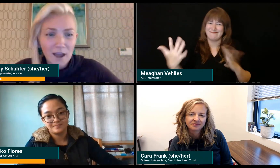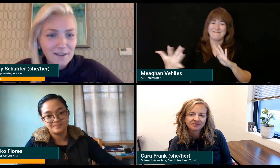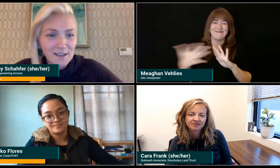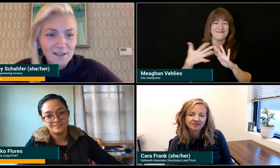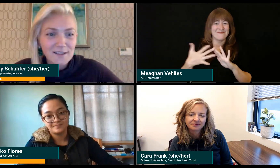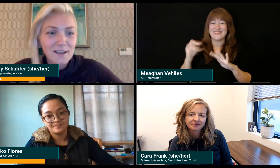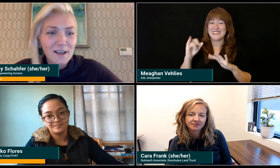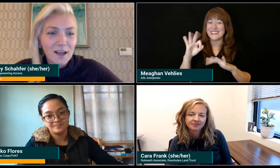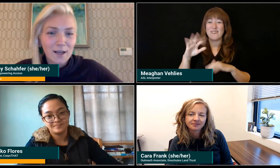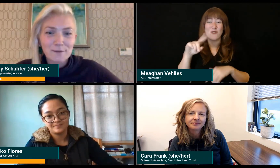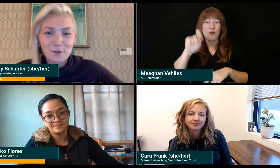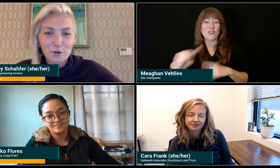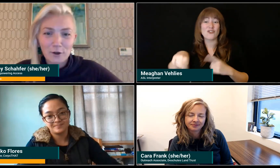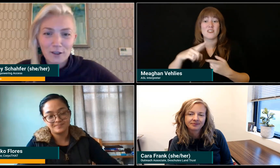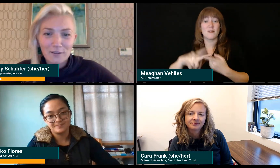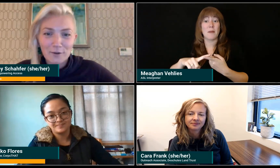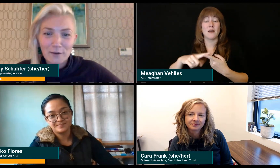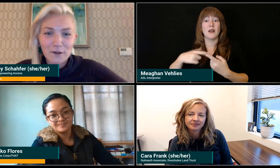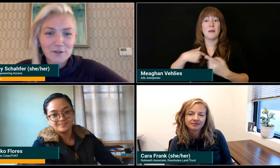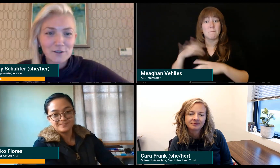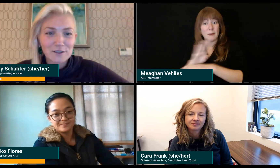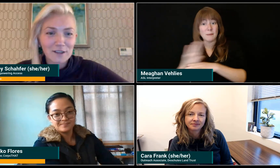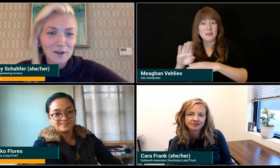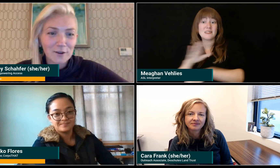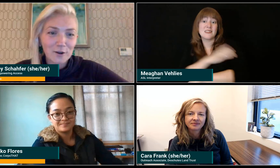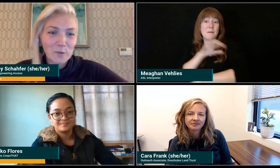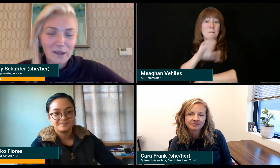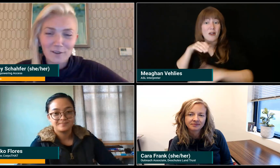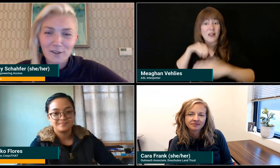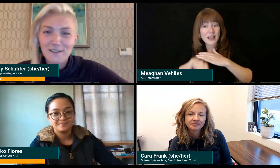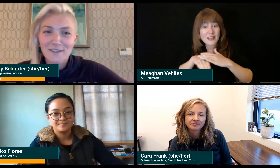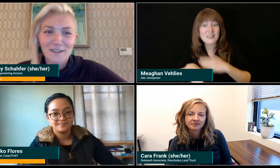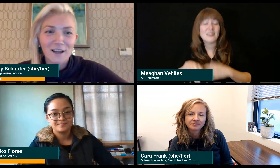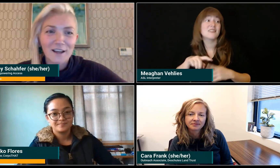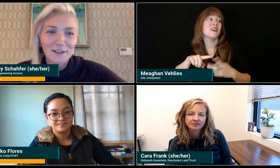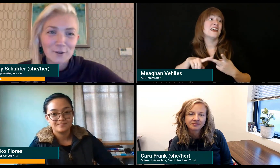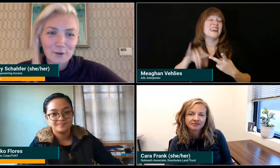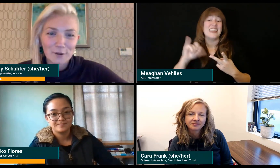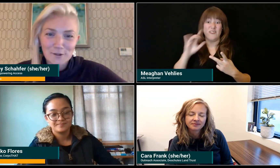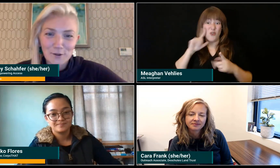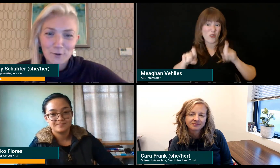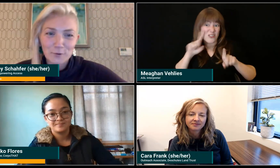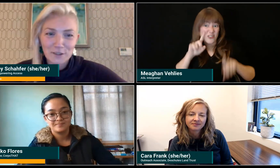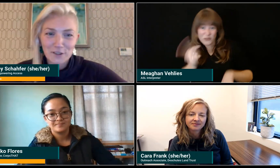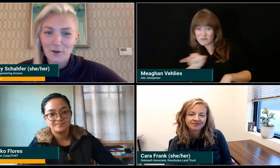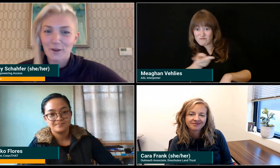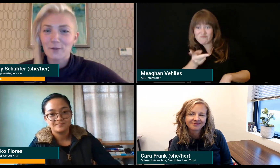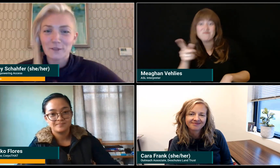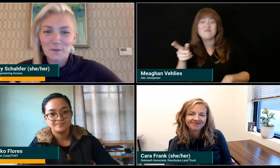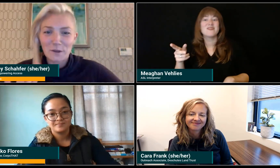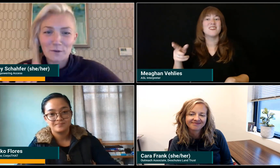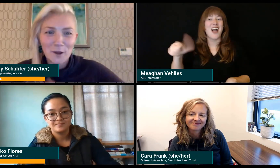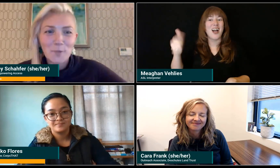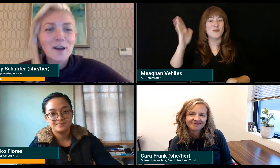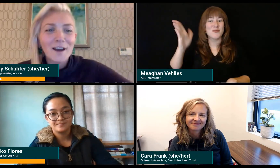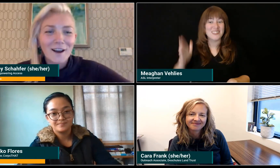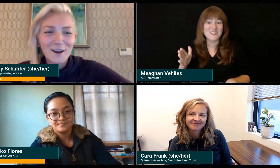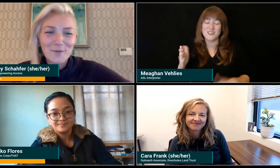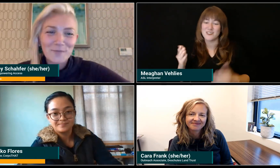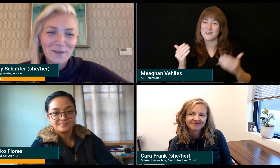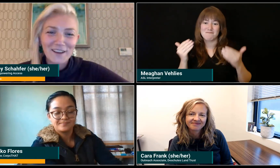empowering access. I'm sure if you have questions of the other panelists, you could also reach out. I don't want to speak for